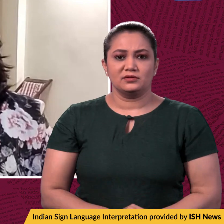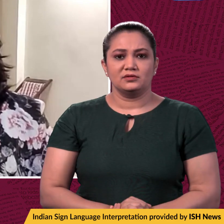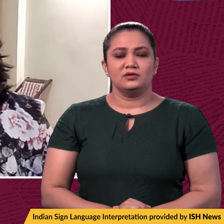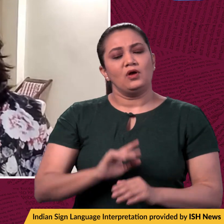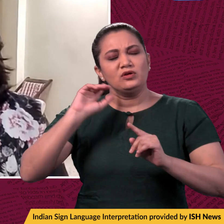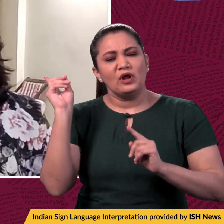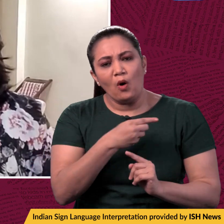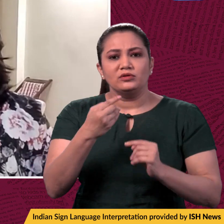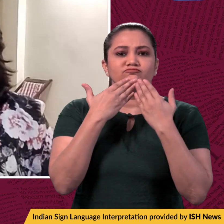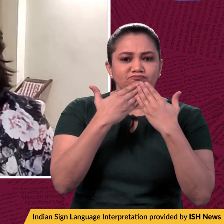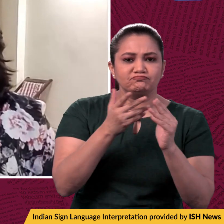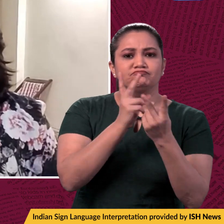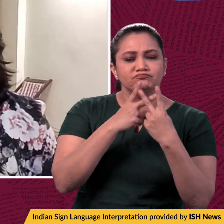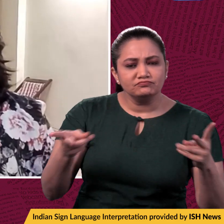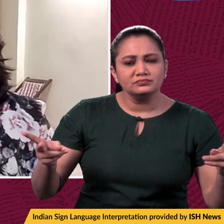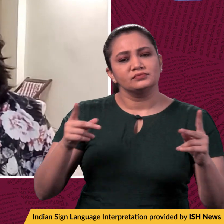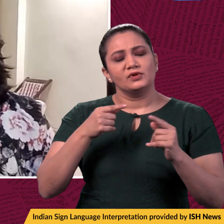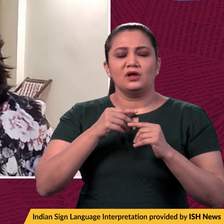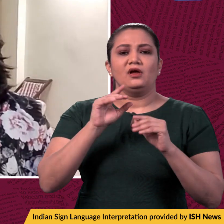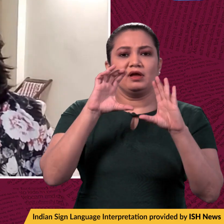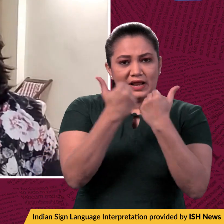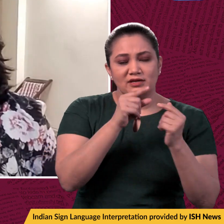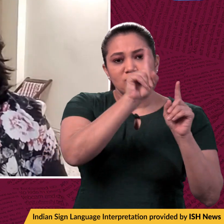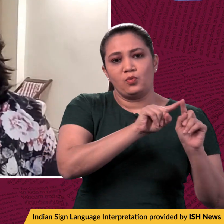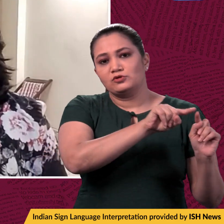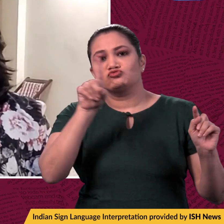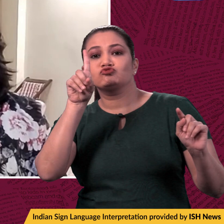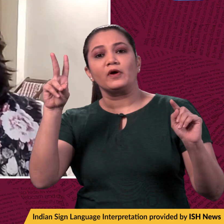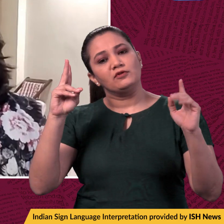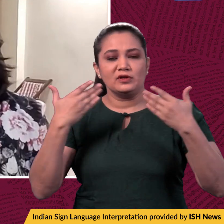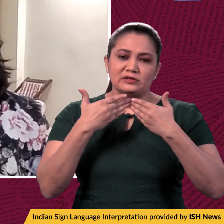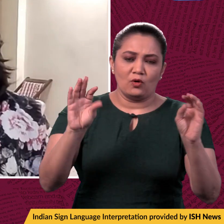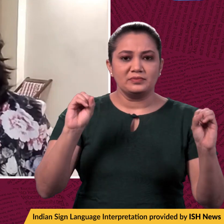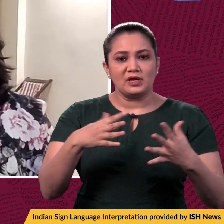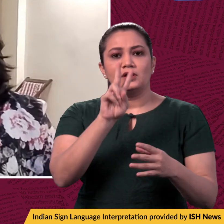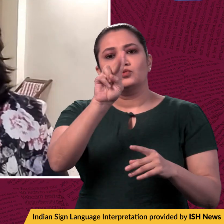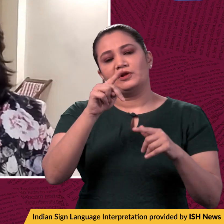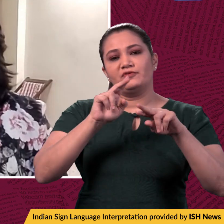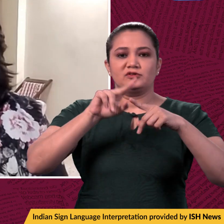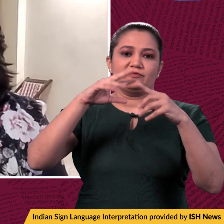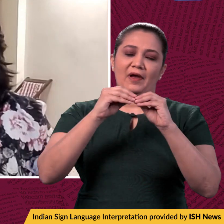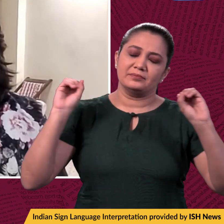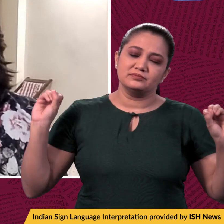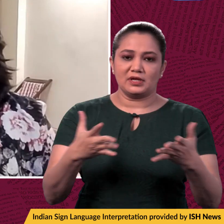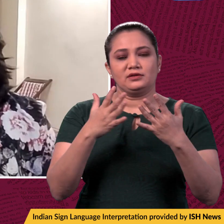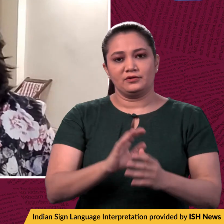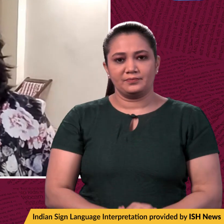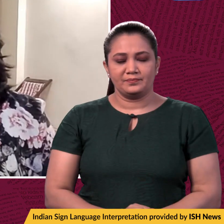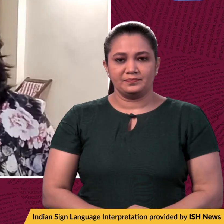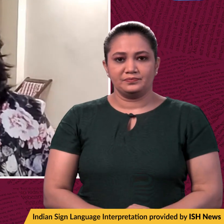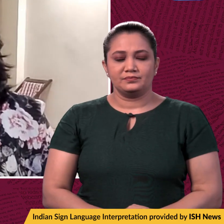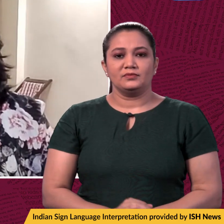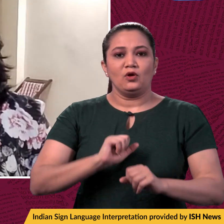has decided to reopen all educational institutions from classes 1 to 12 from the 21st of